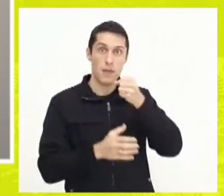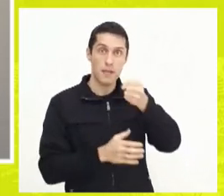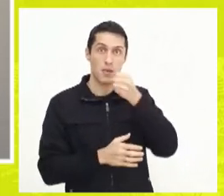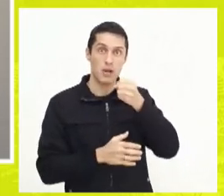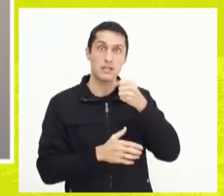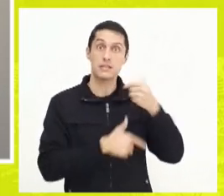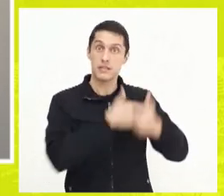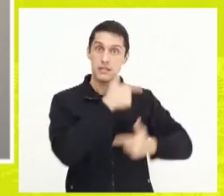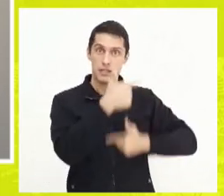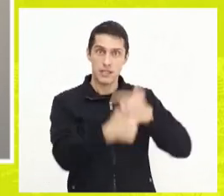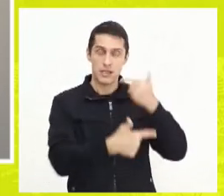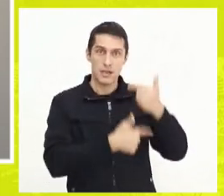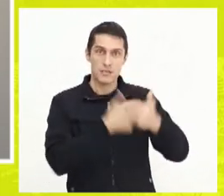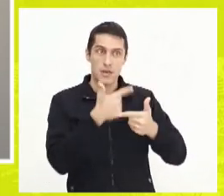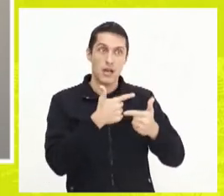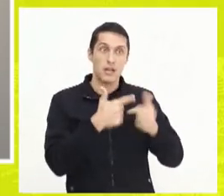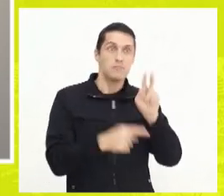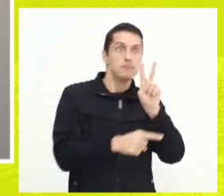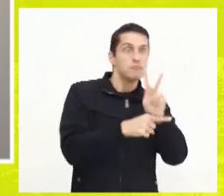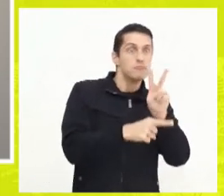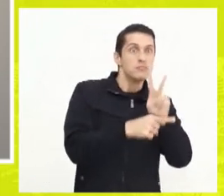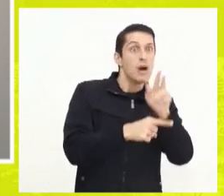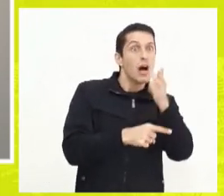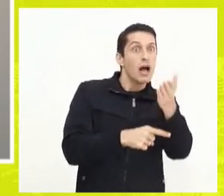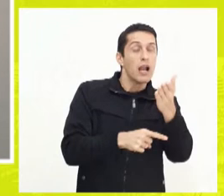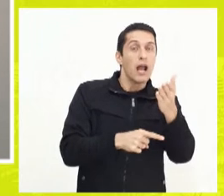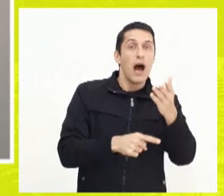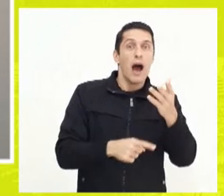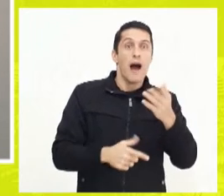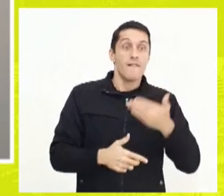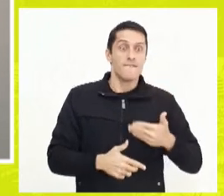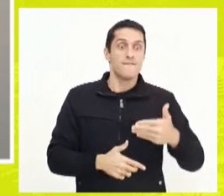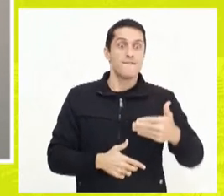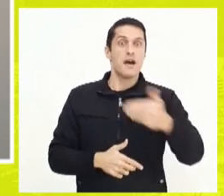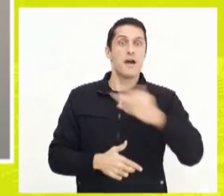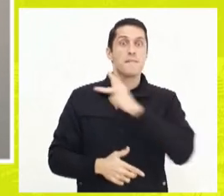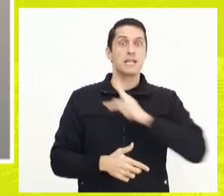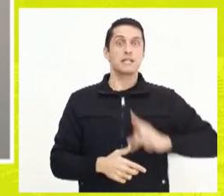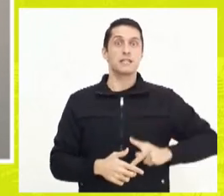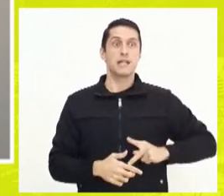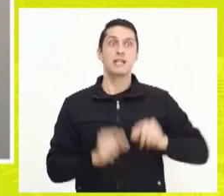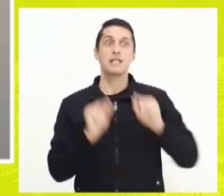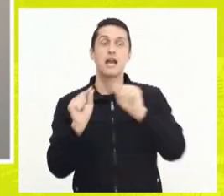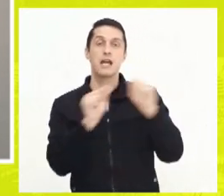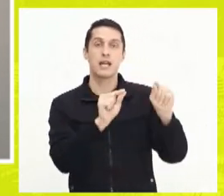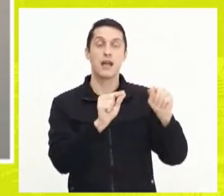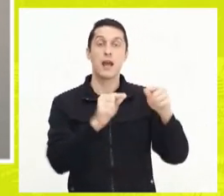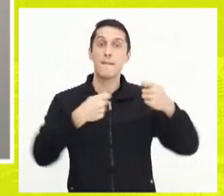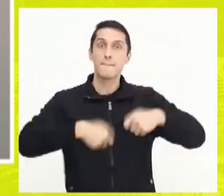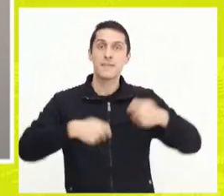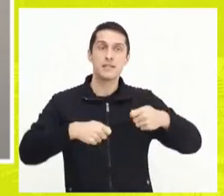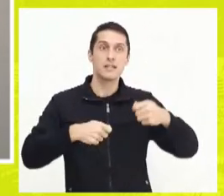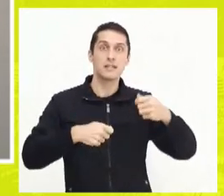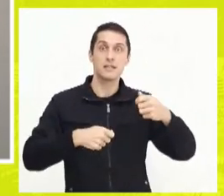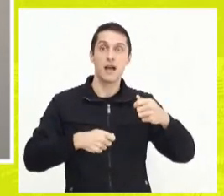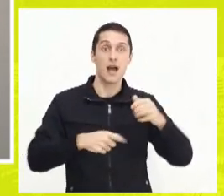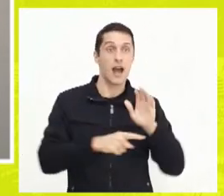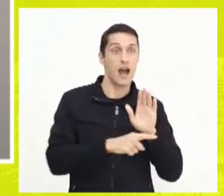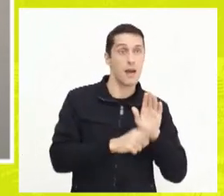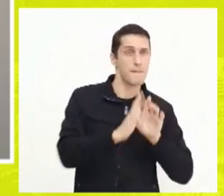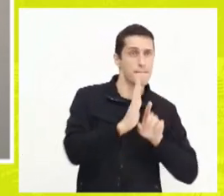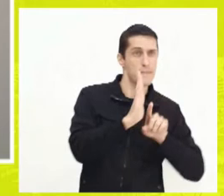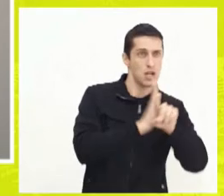work of the reporter that covers the presidency of the republic we have to ask authorities the